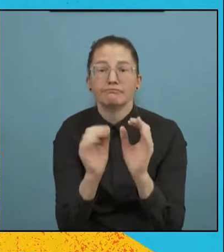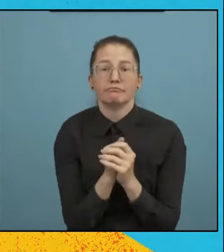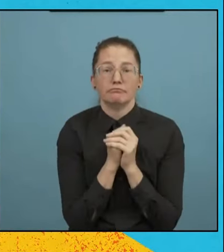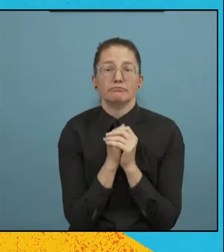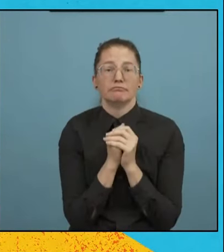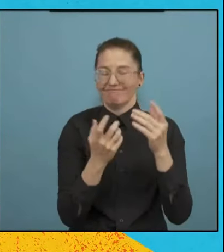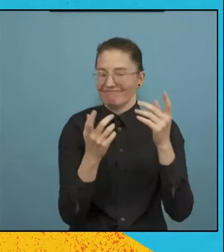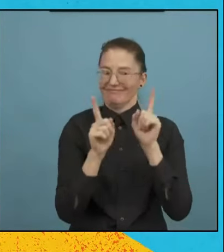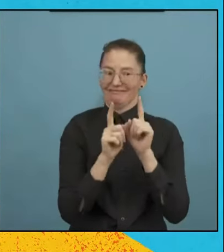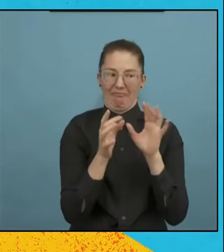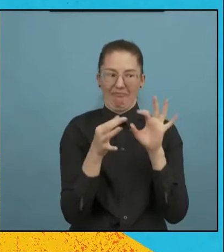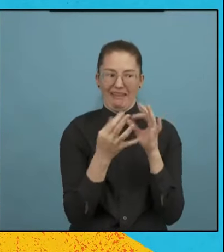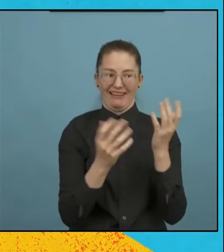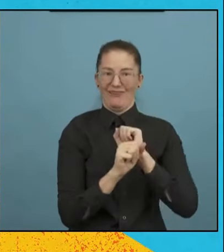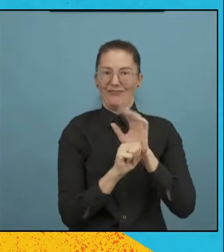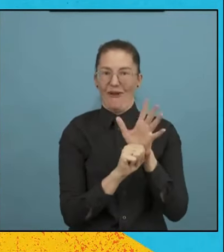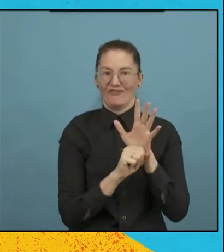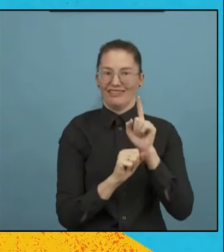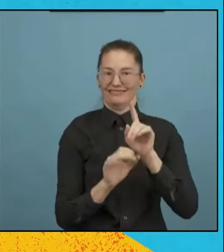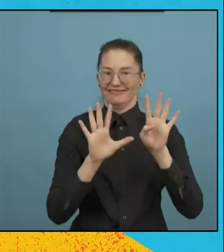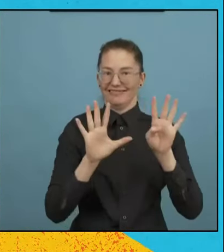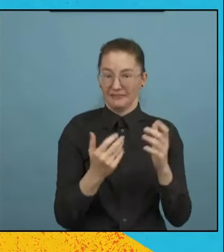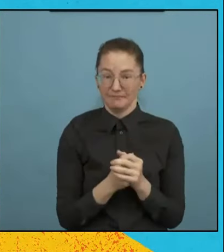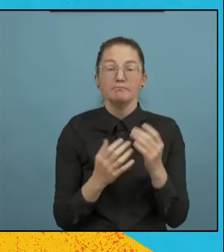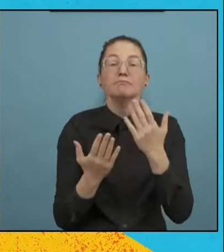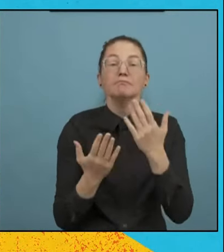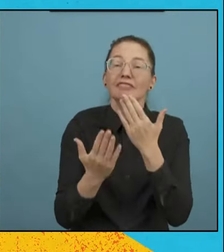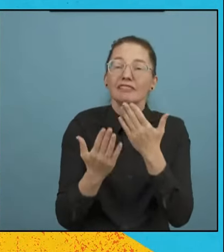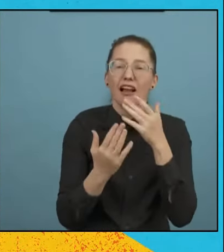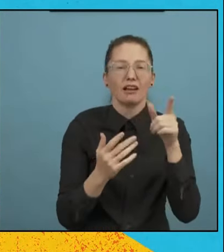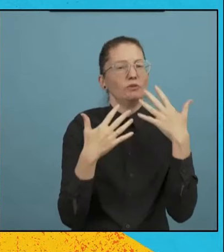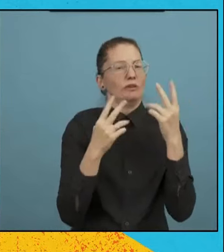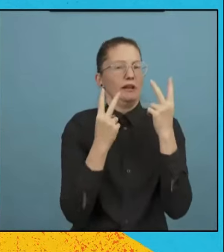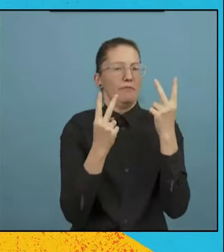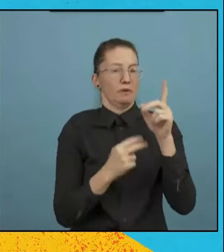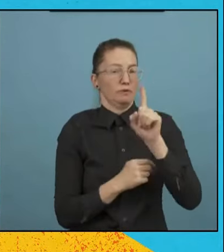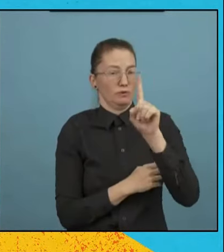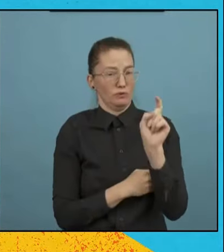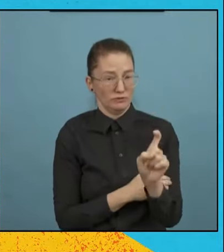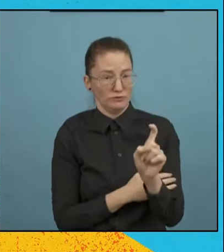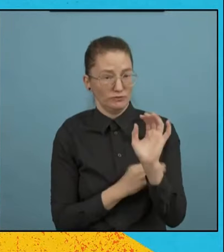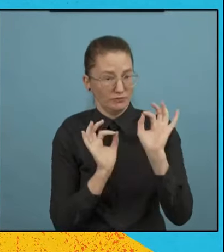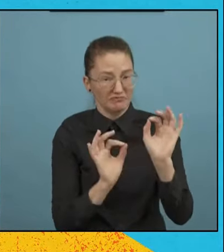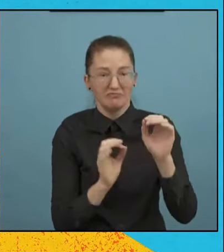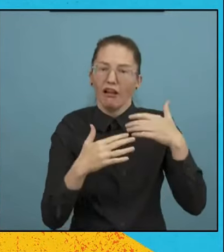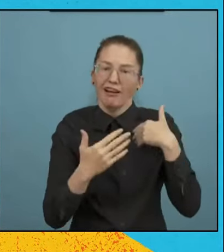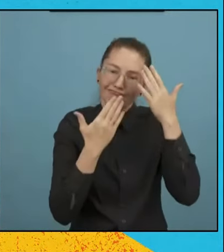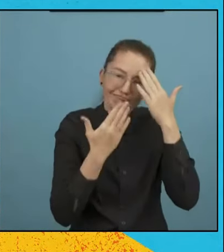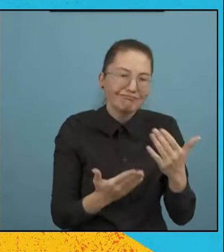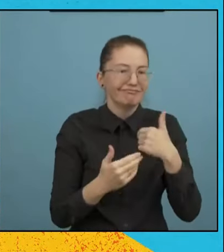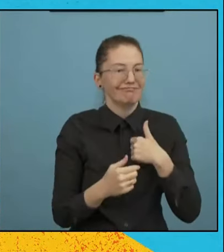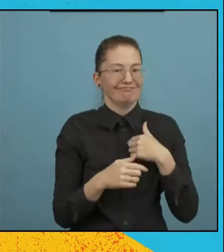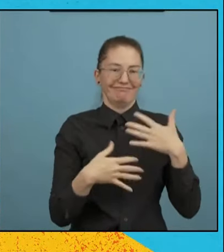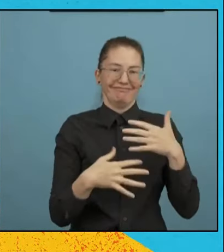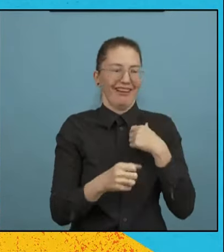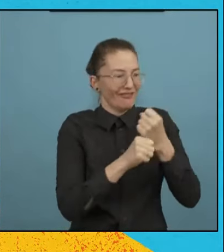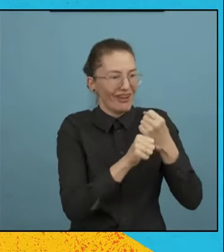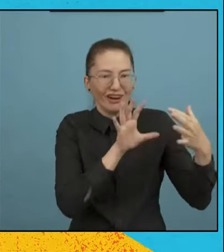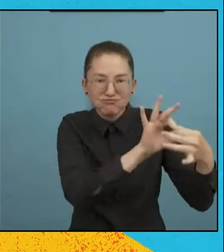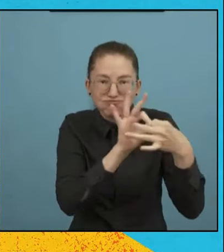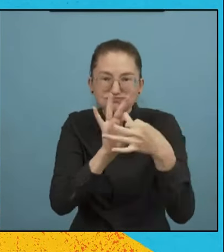not be here due to multiple structural barriers that continue to hinder the advocacy and engagement of young people. It is my hope that